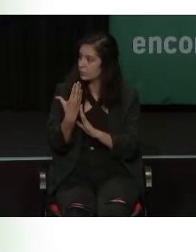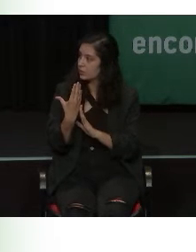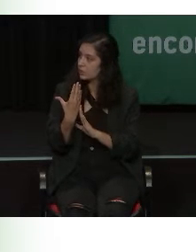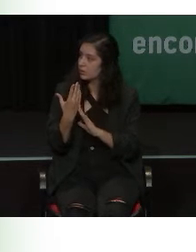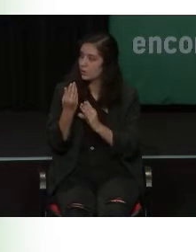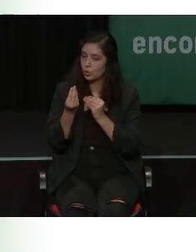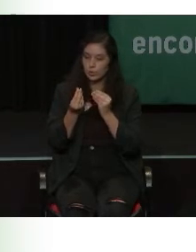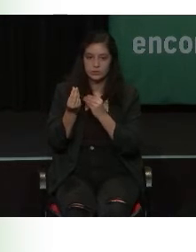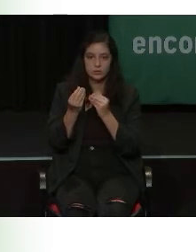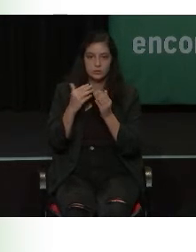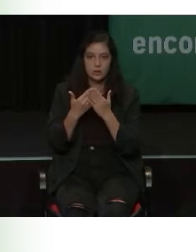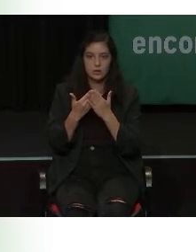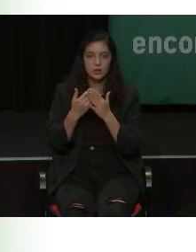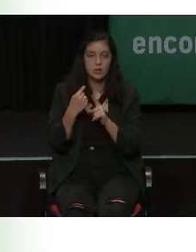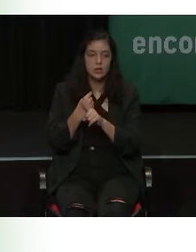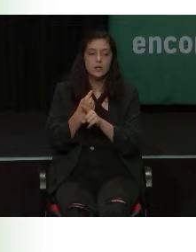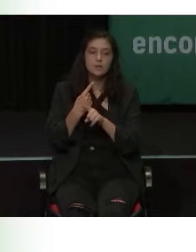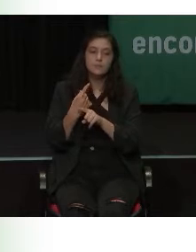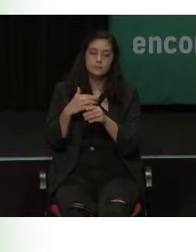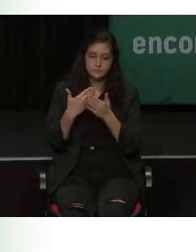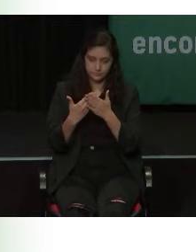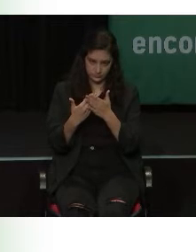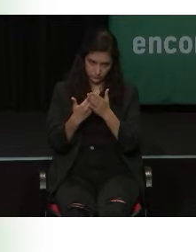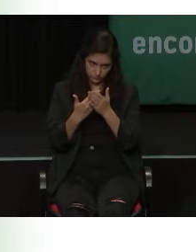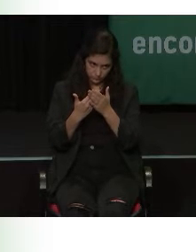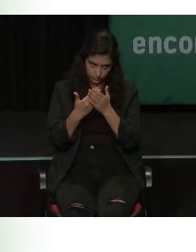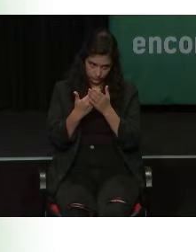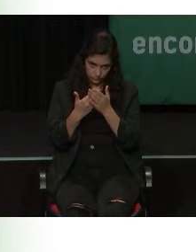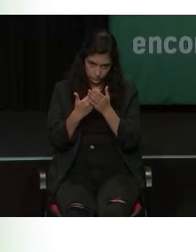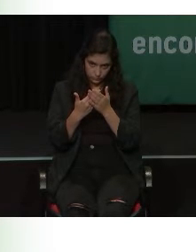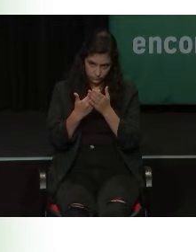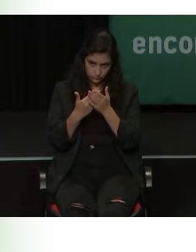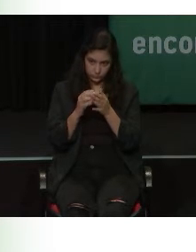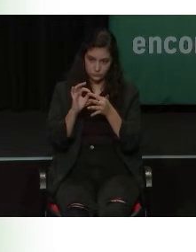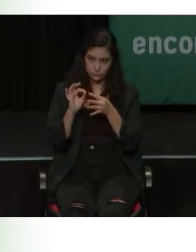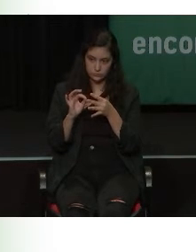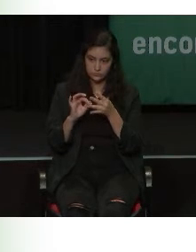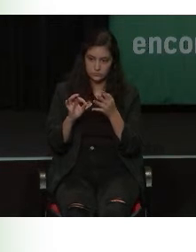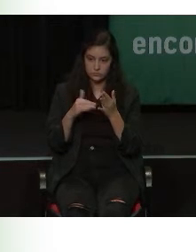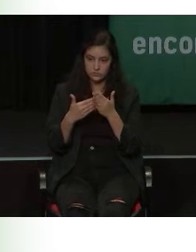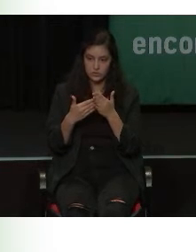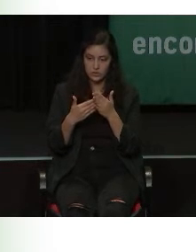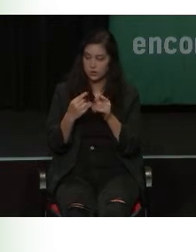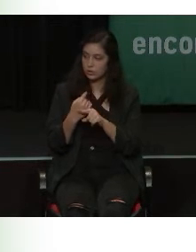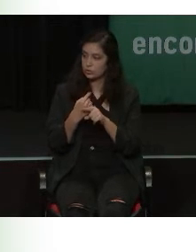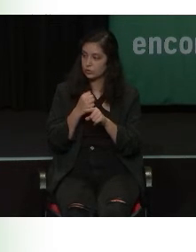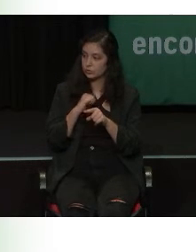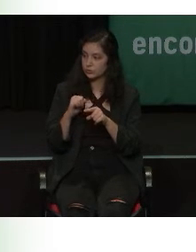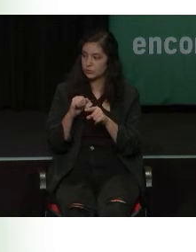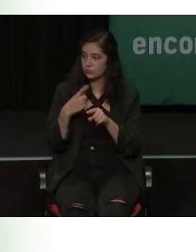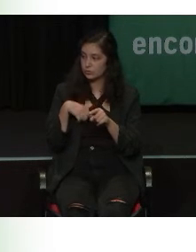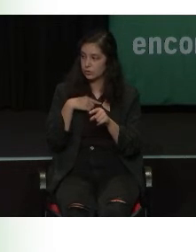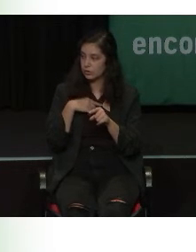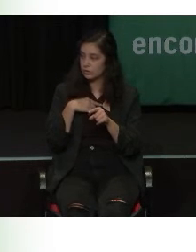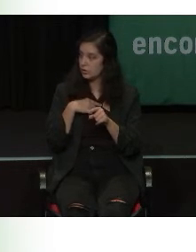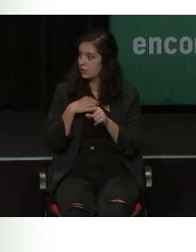high quality protein and other molecular biological compounds, and produced the spike for us.